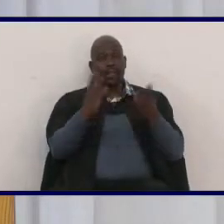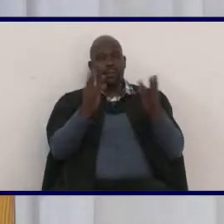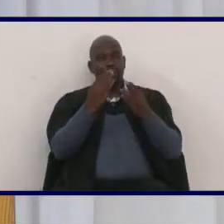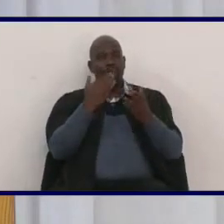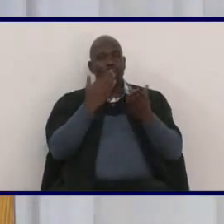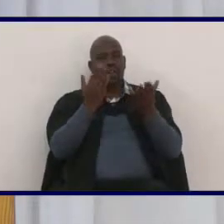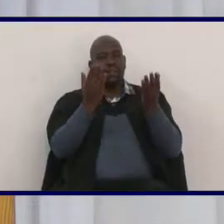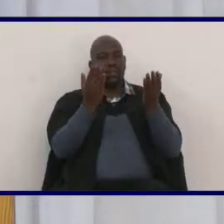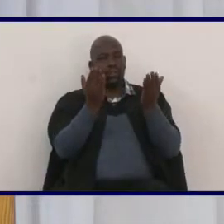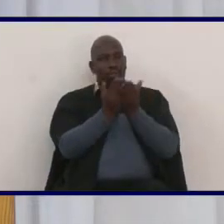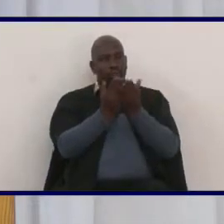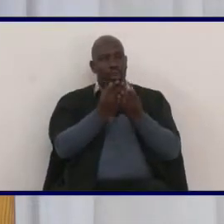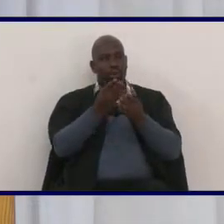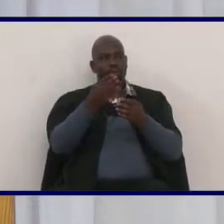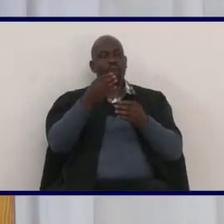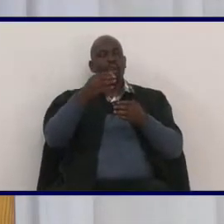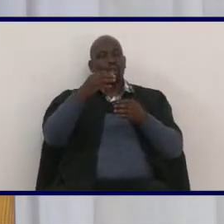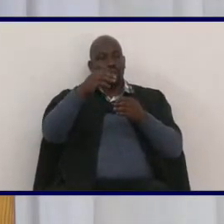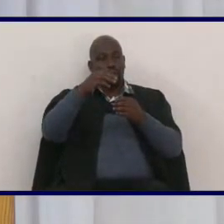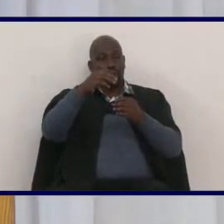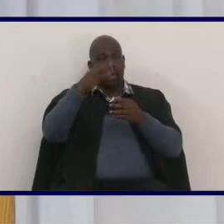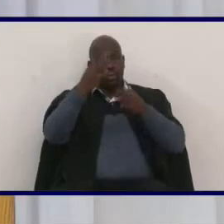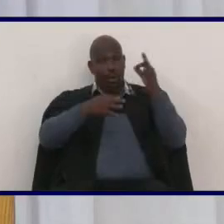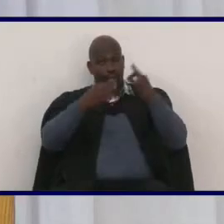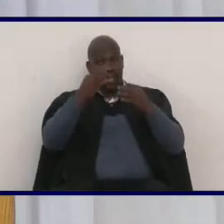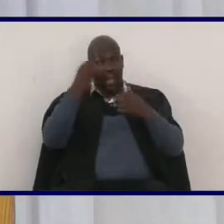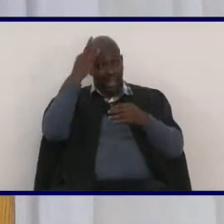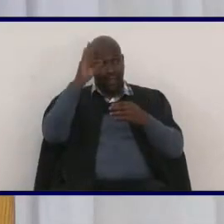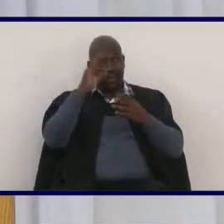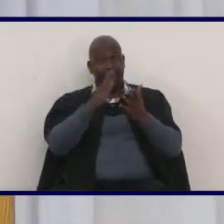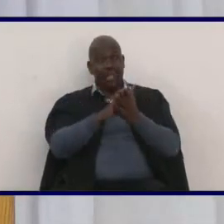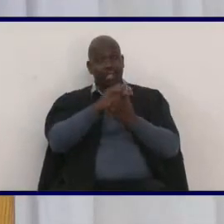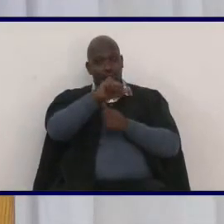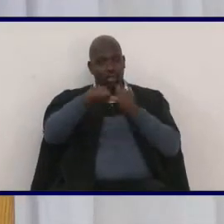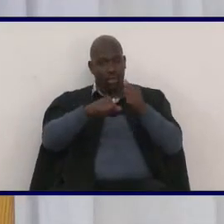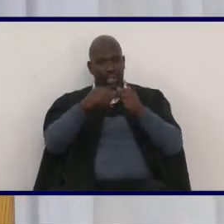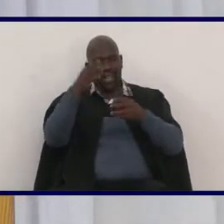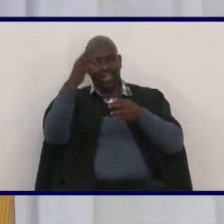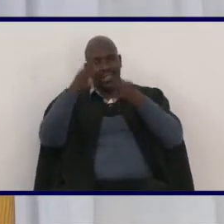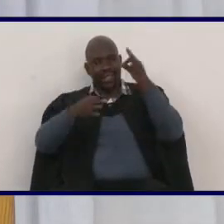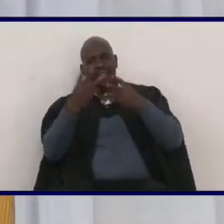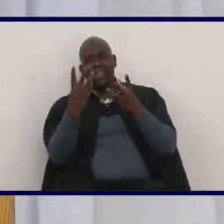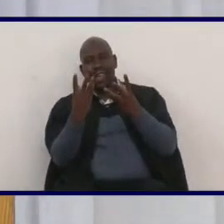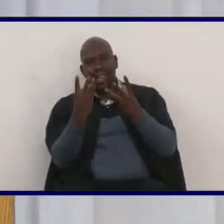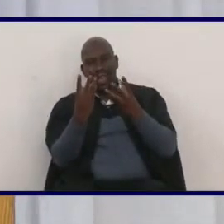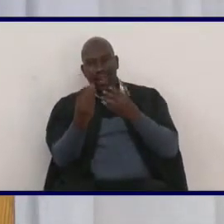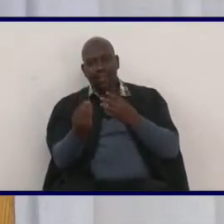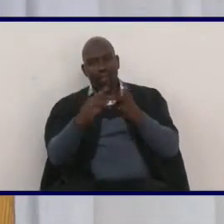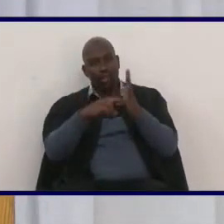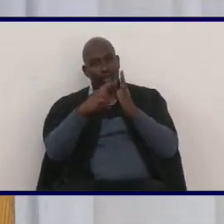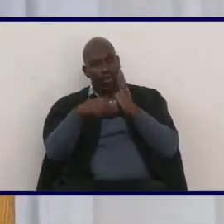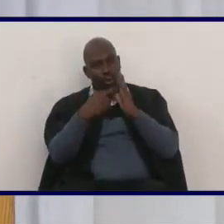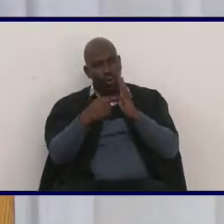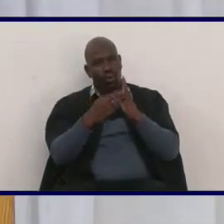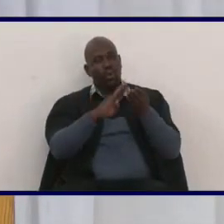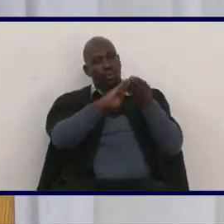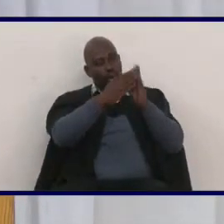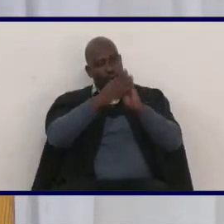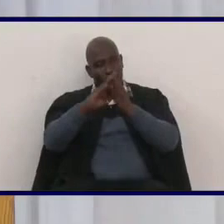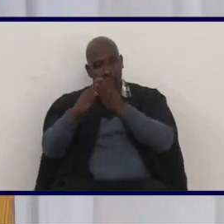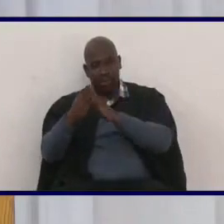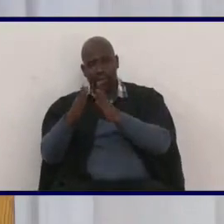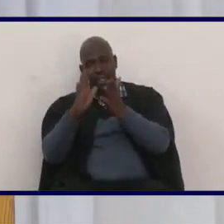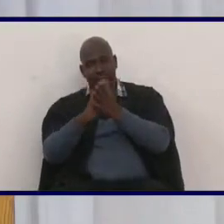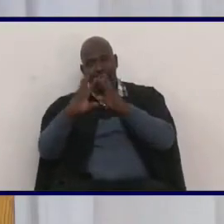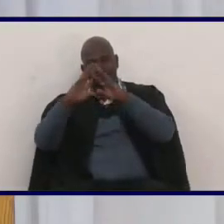to play in the society, country, and world we live in today. Think of it. We